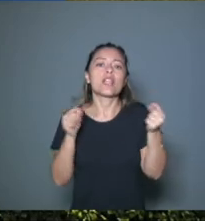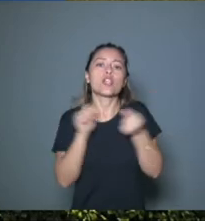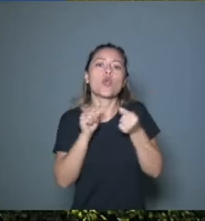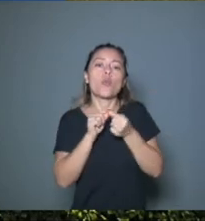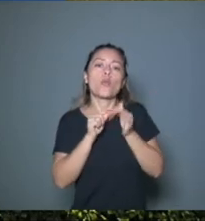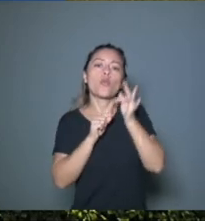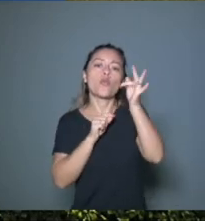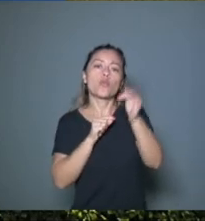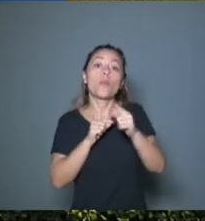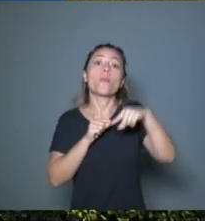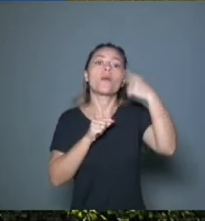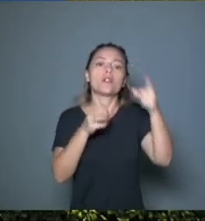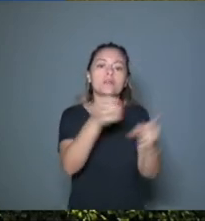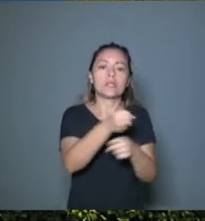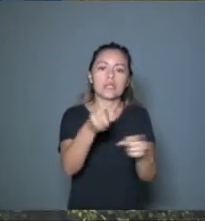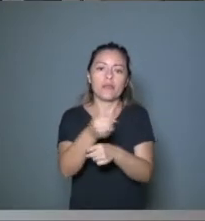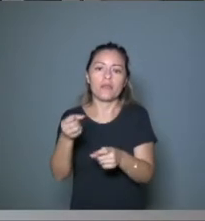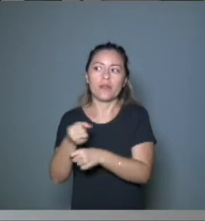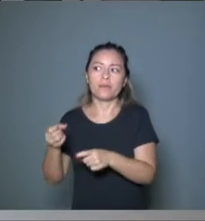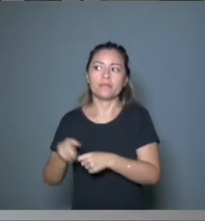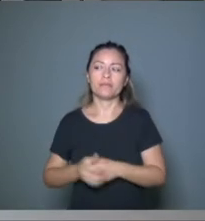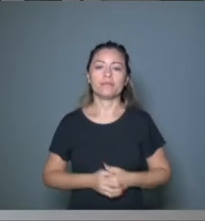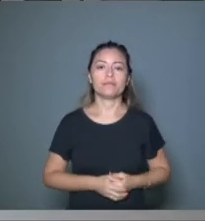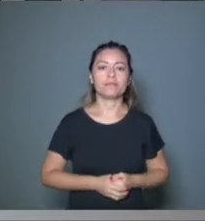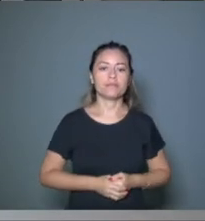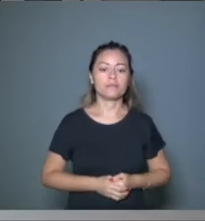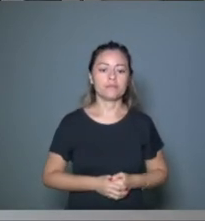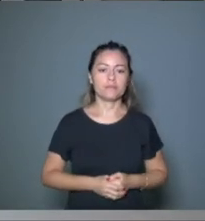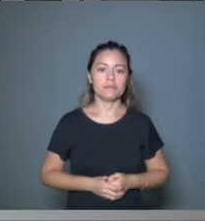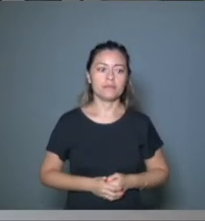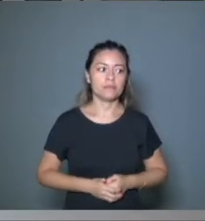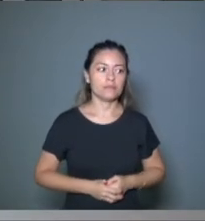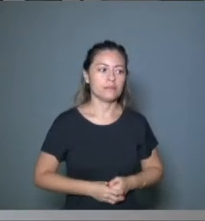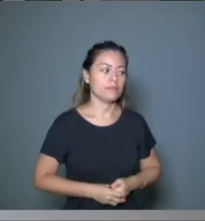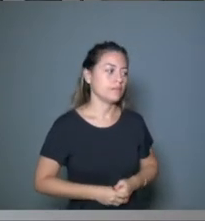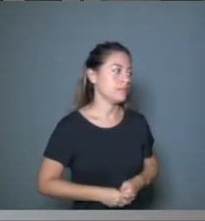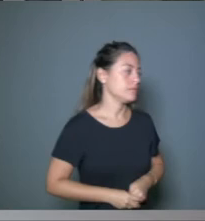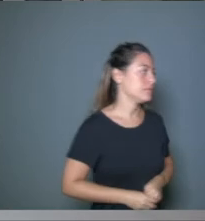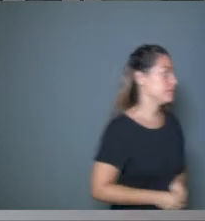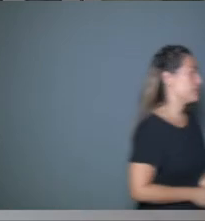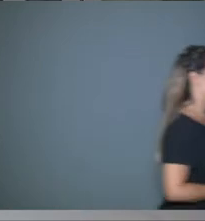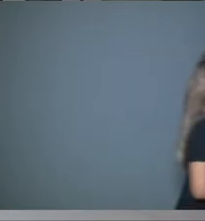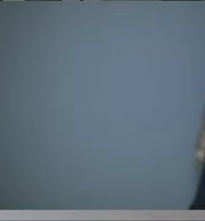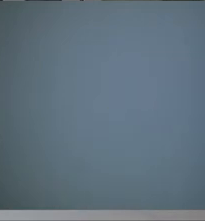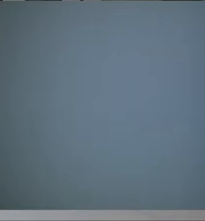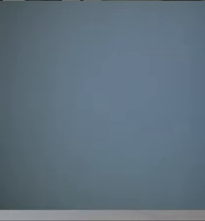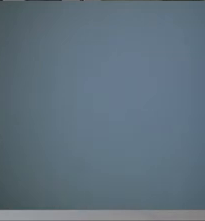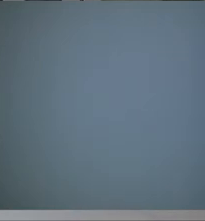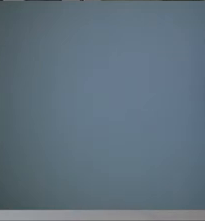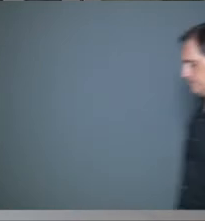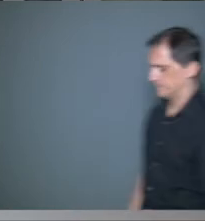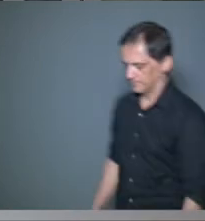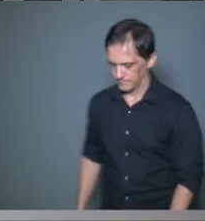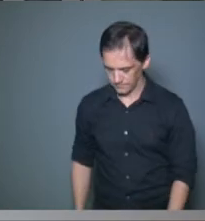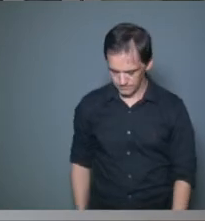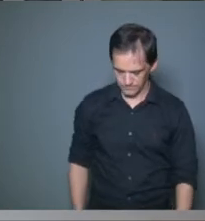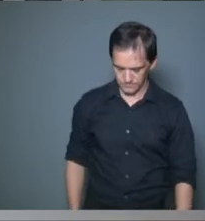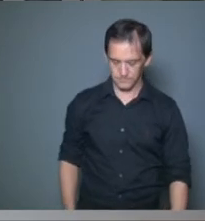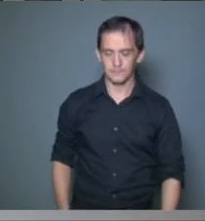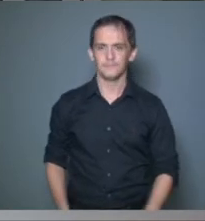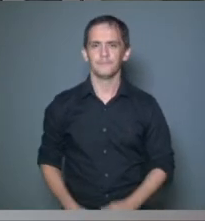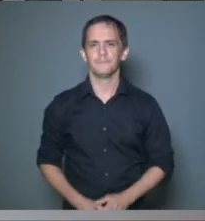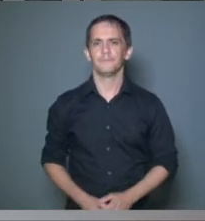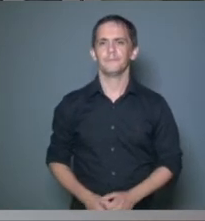as a hedge when you look at the next crop and when you look at your competitors? These are my two questions. Well, thank you, Gabriel.